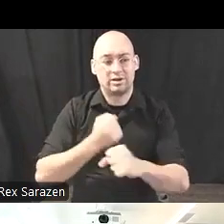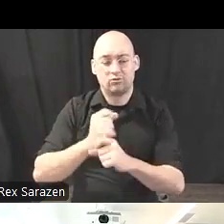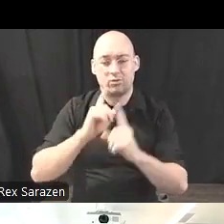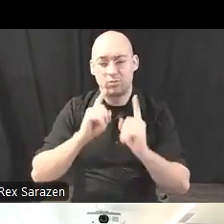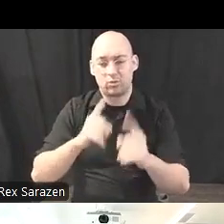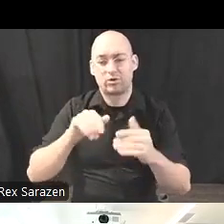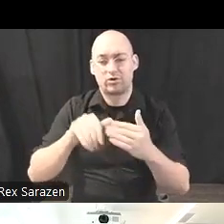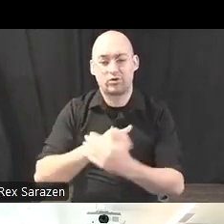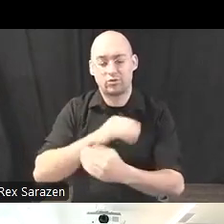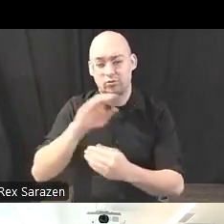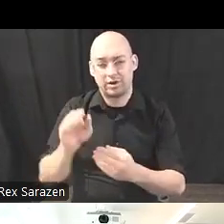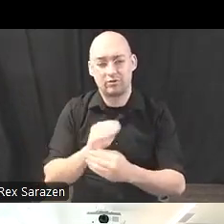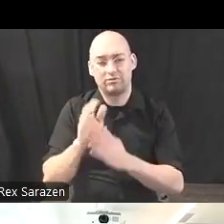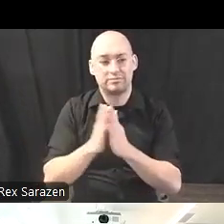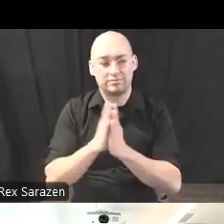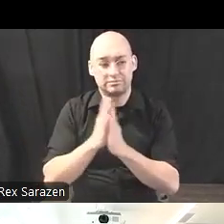of initiatives.